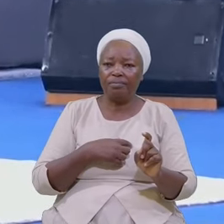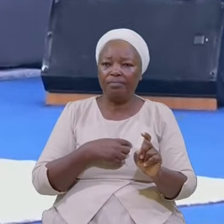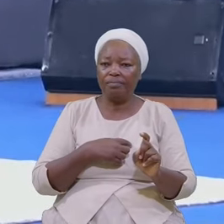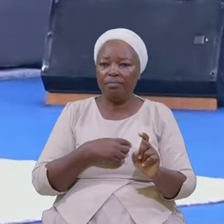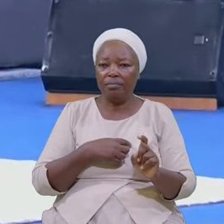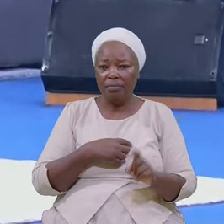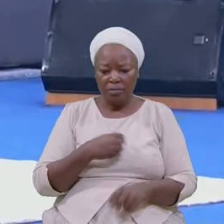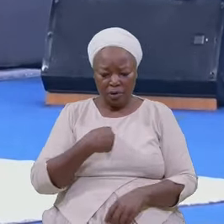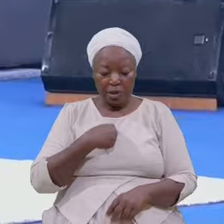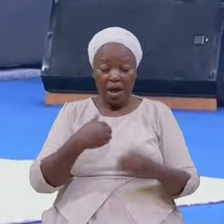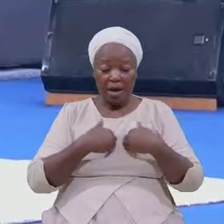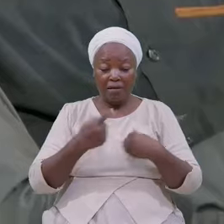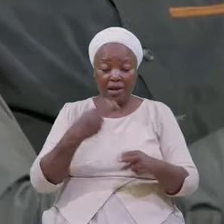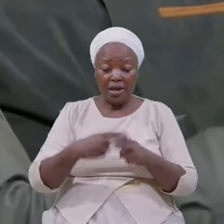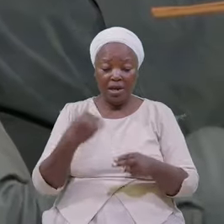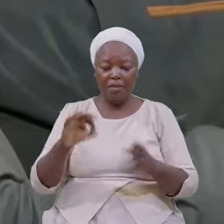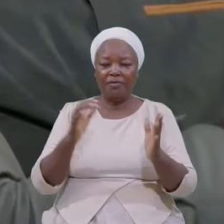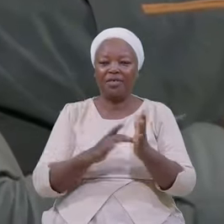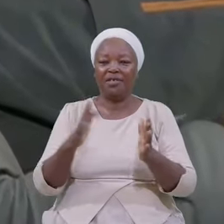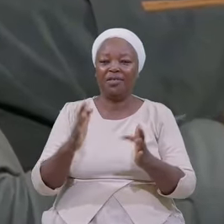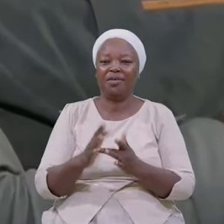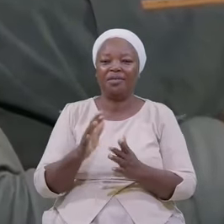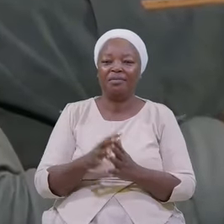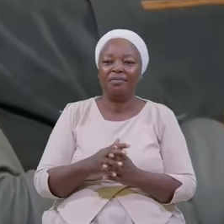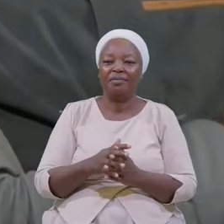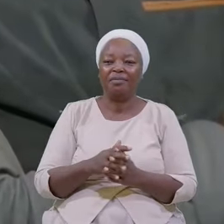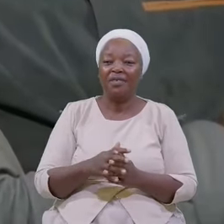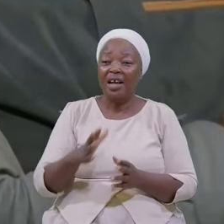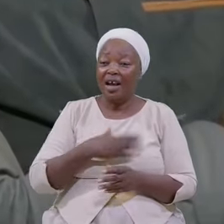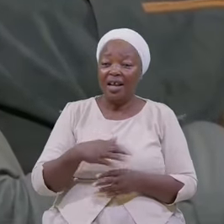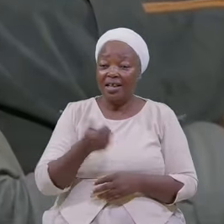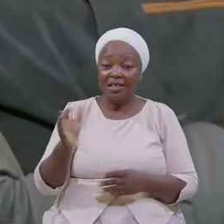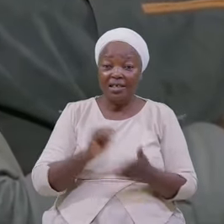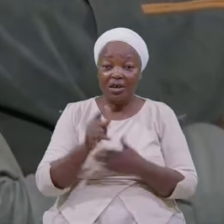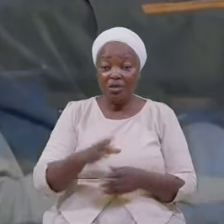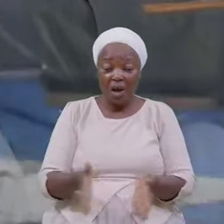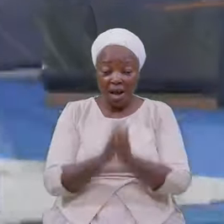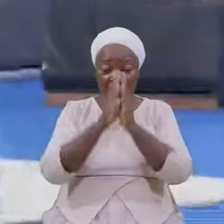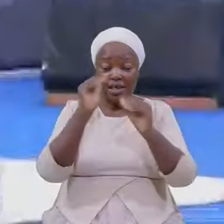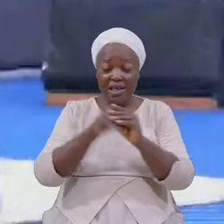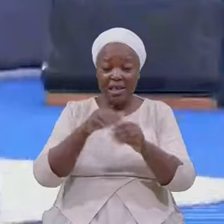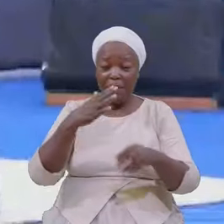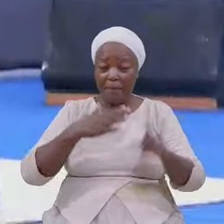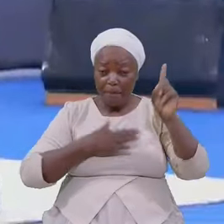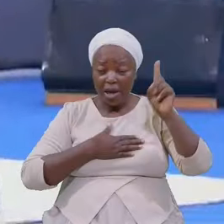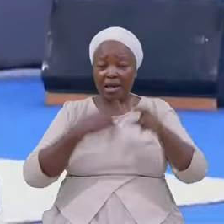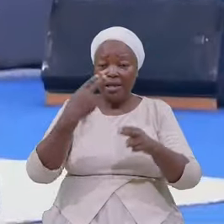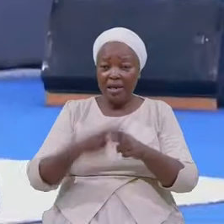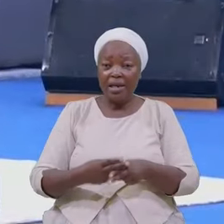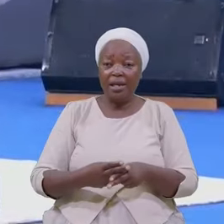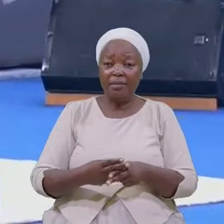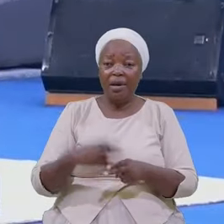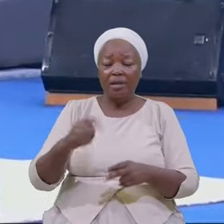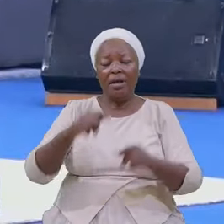have the name of Jesus. J'ai le nom de Jésus. And whatsoever ye shall ask in my name, the